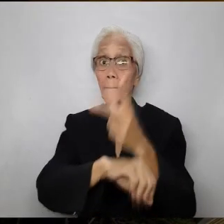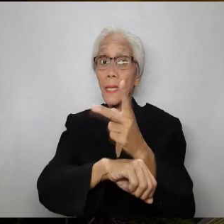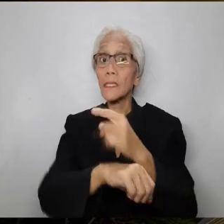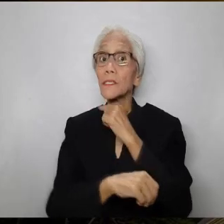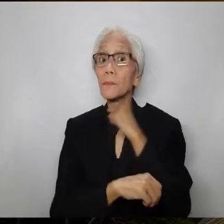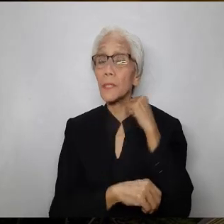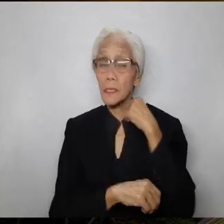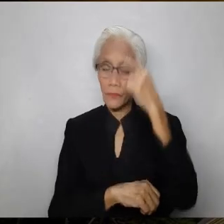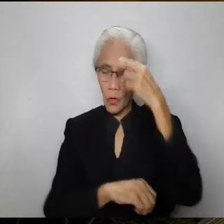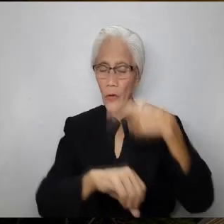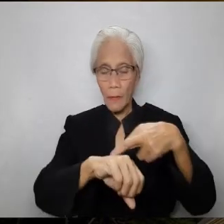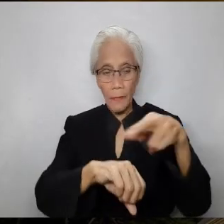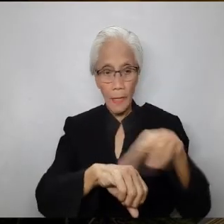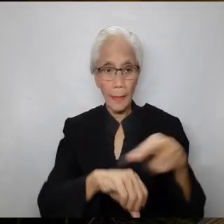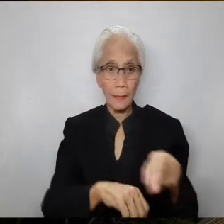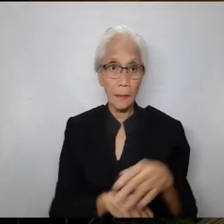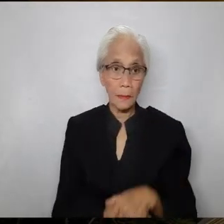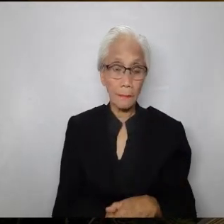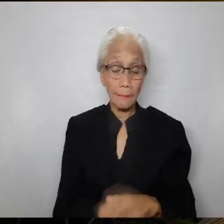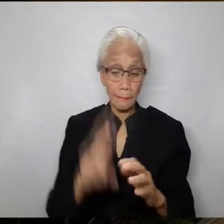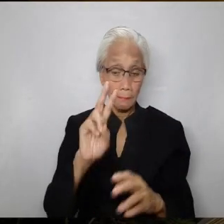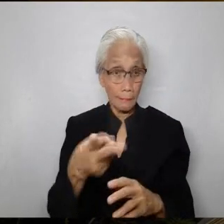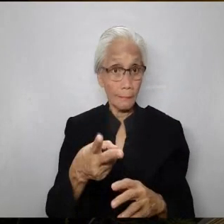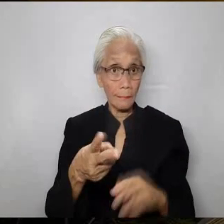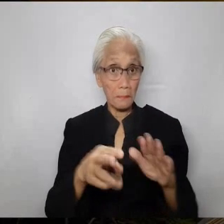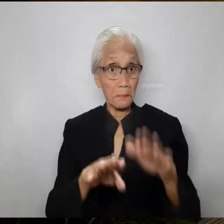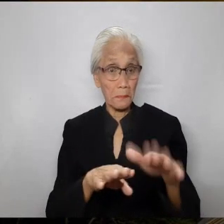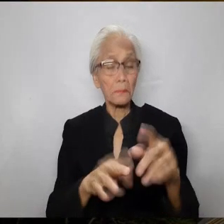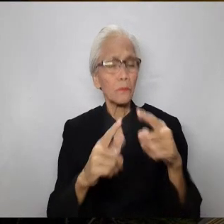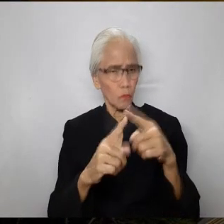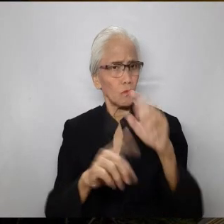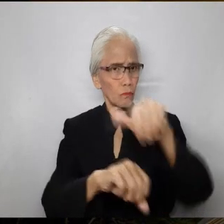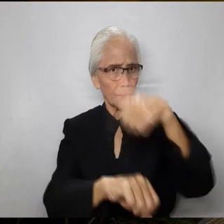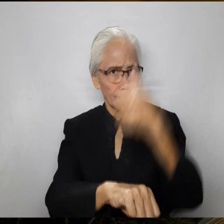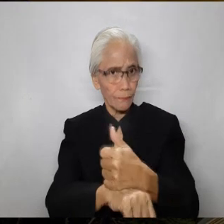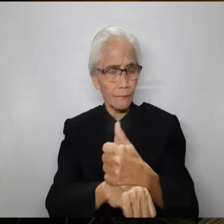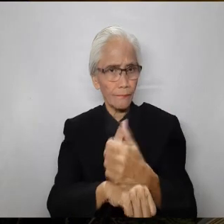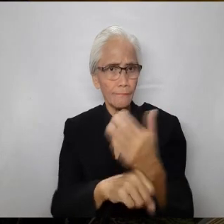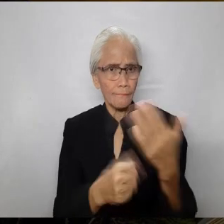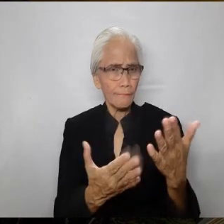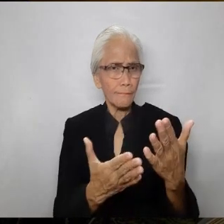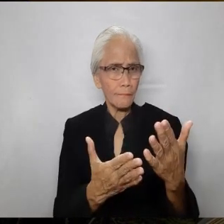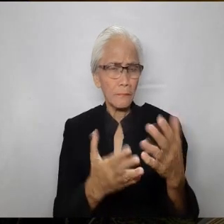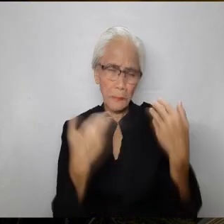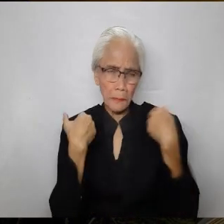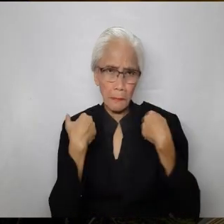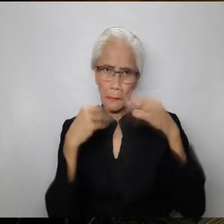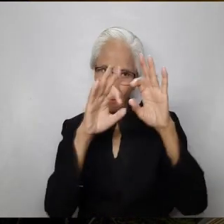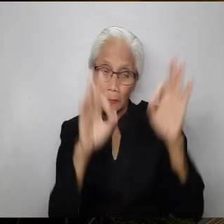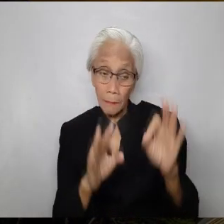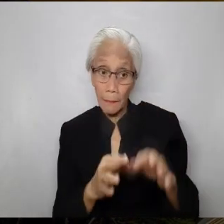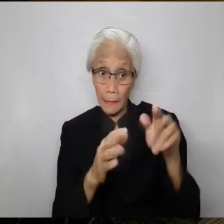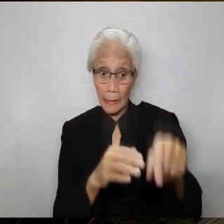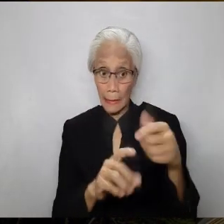better still, ask your parish priests for referrals. The second step is to start setting